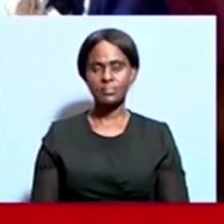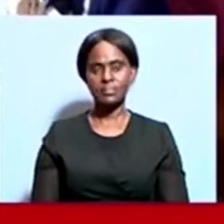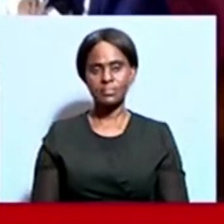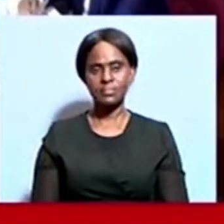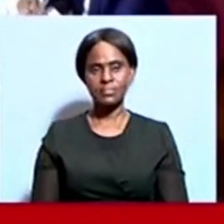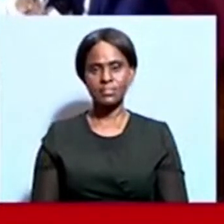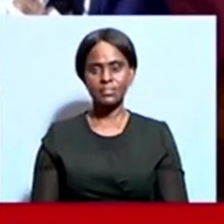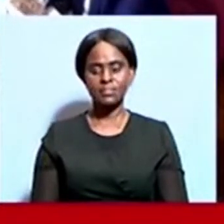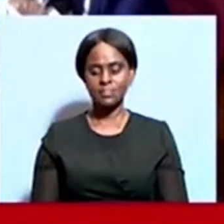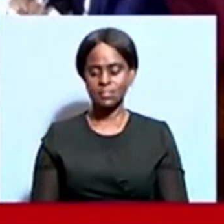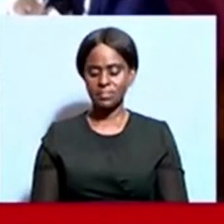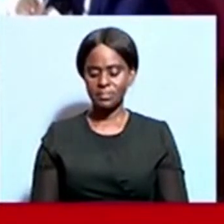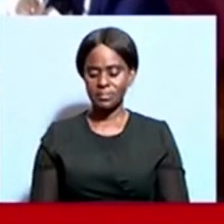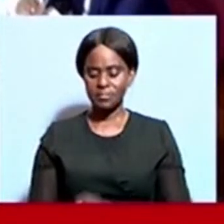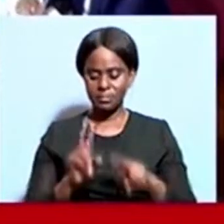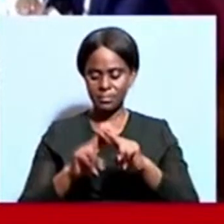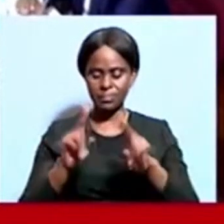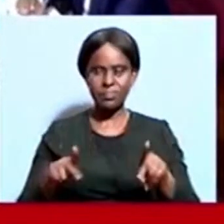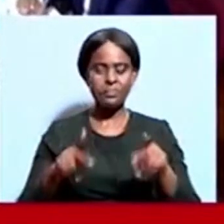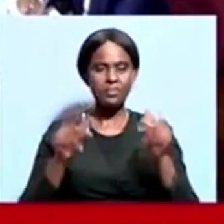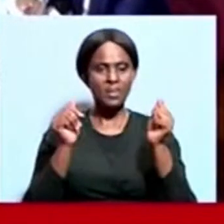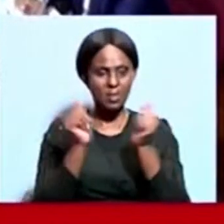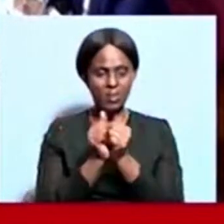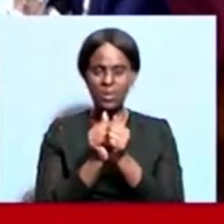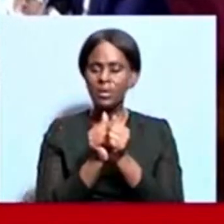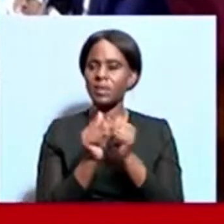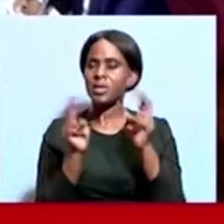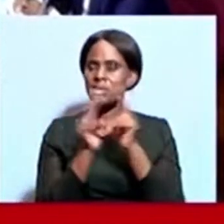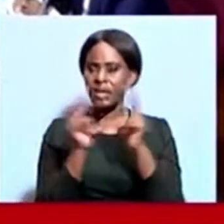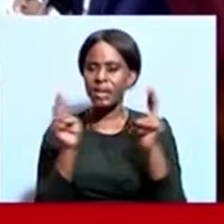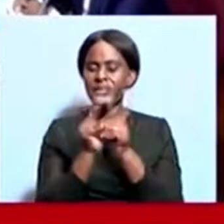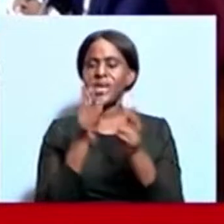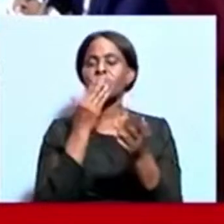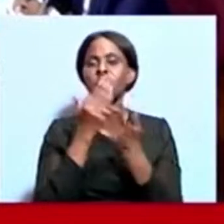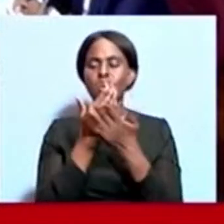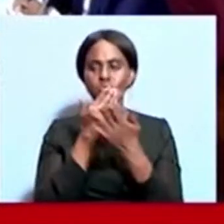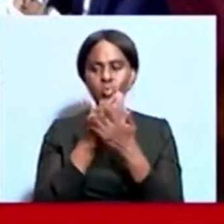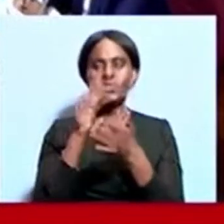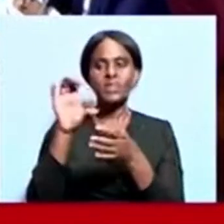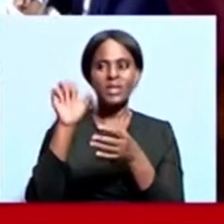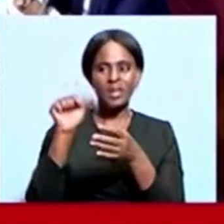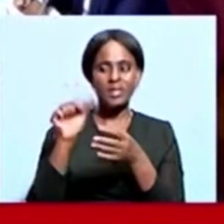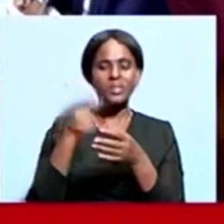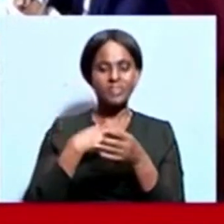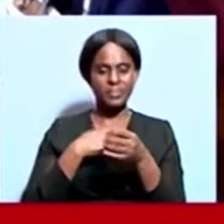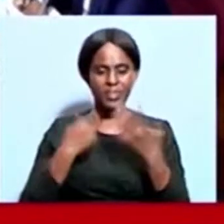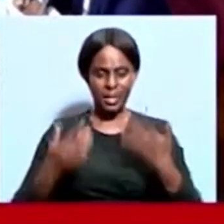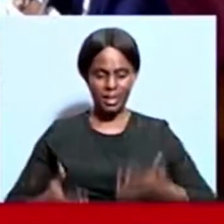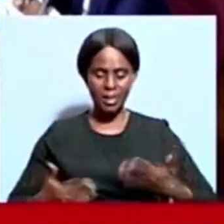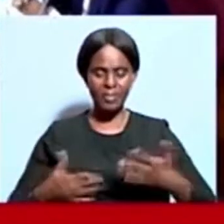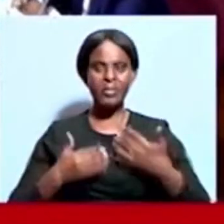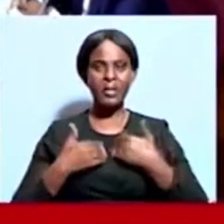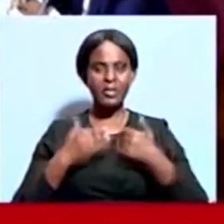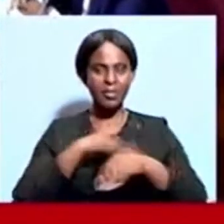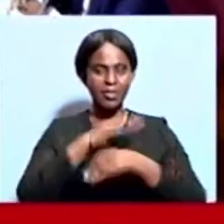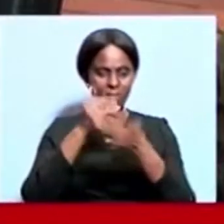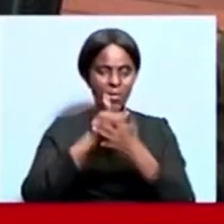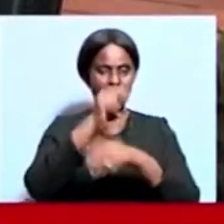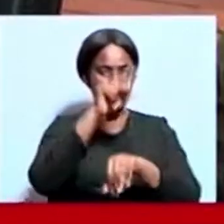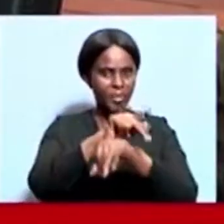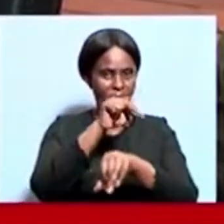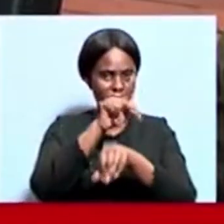Allow me, Chair. Yes. With this very good council, Chair, I'm very happy. All projects